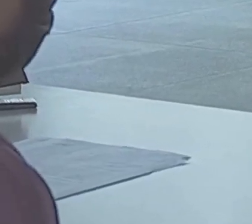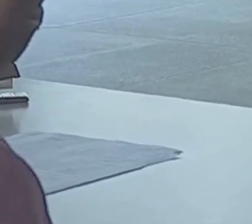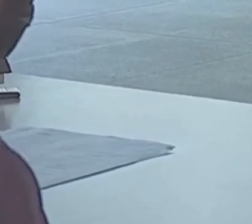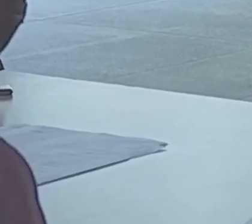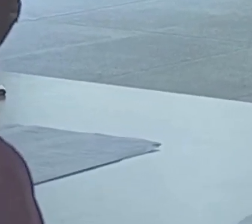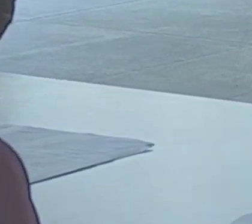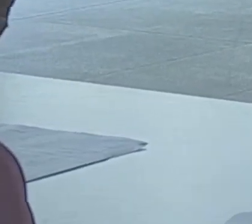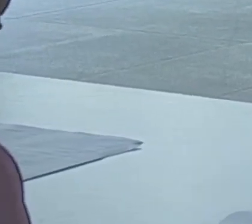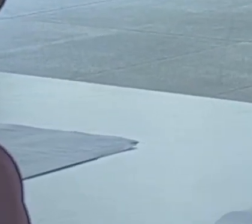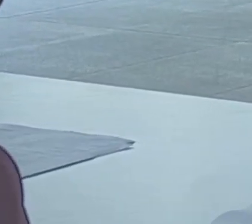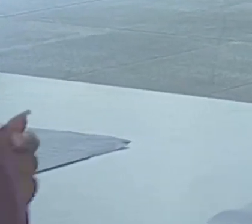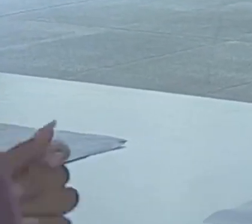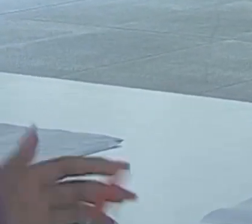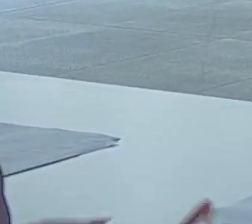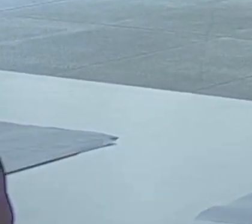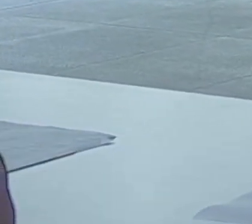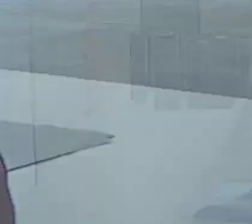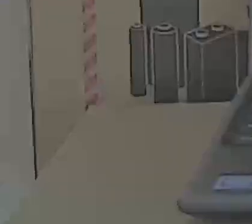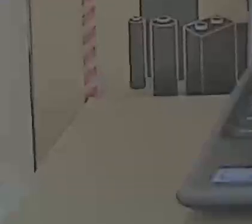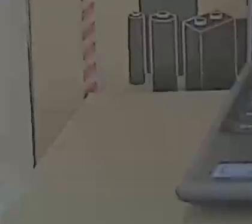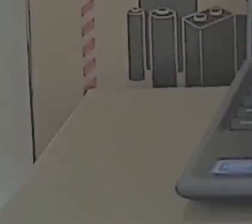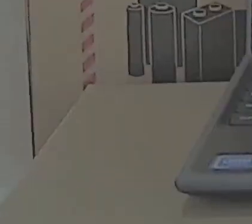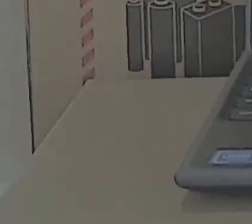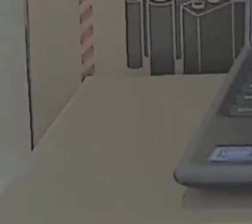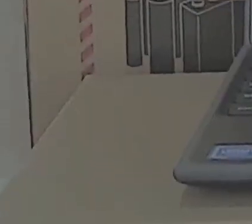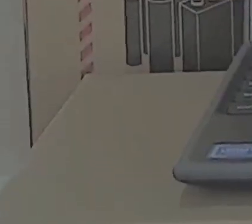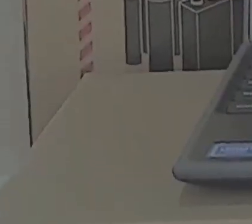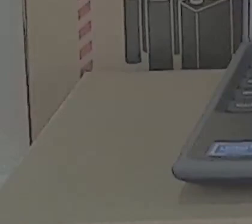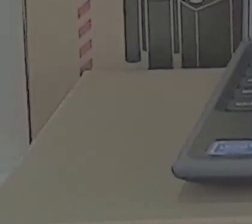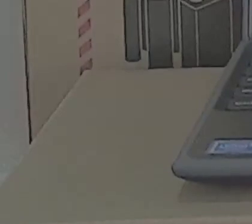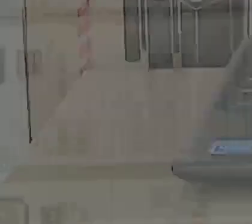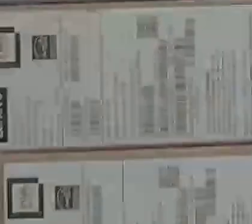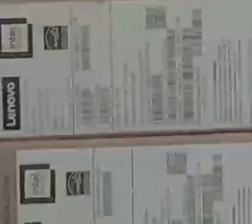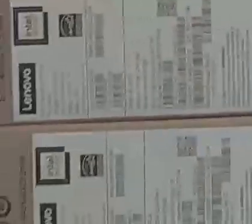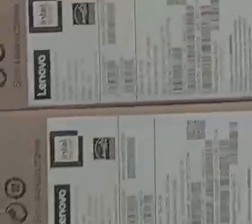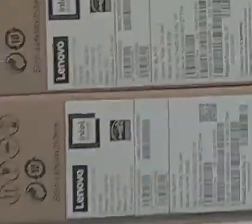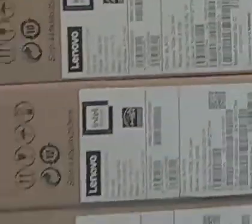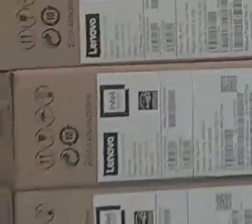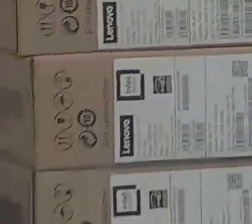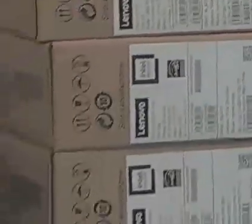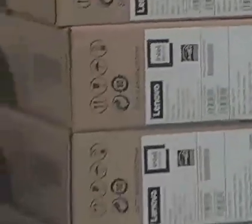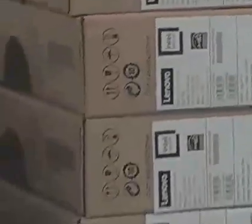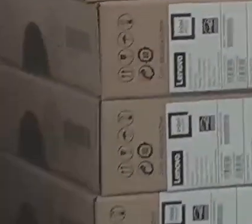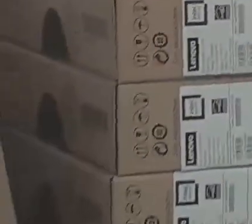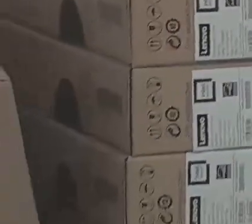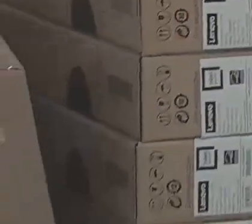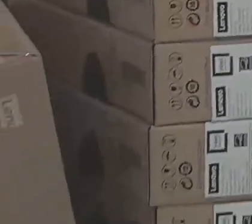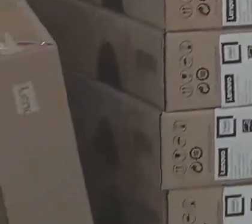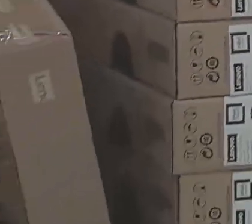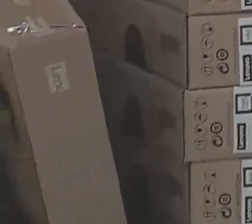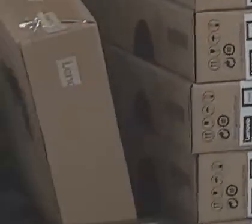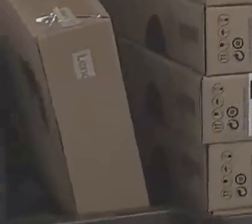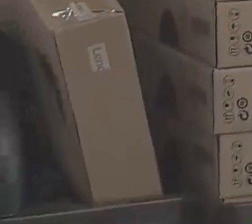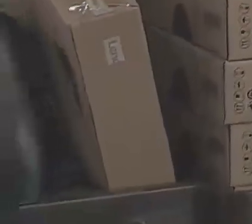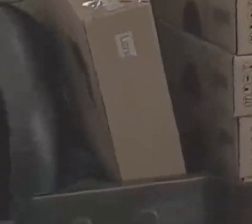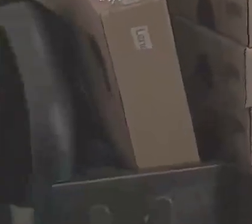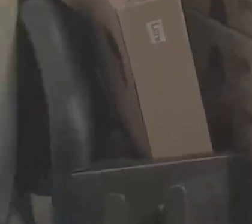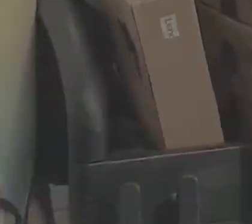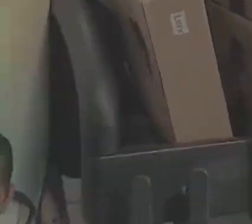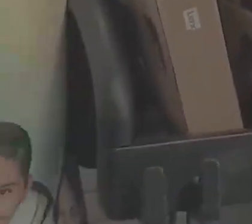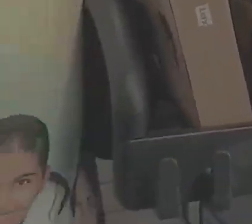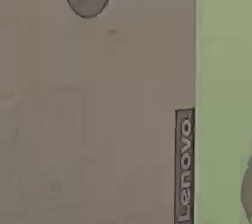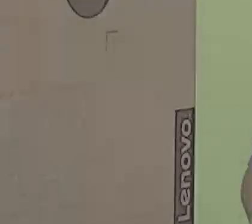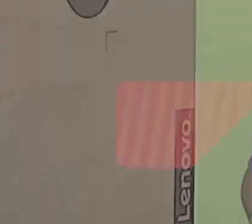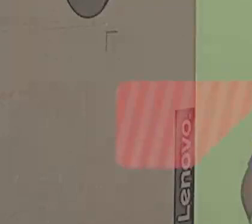very pleased to be collecting 80 laptops for the use of the children at the Karani